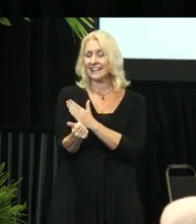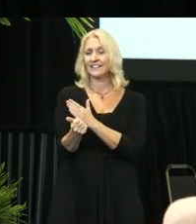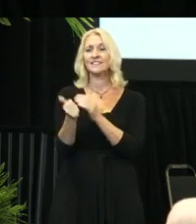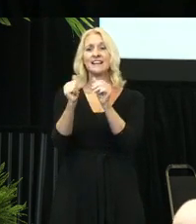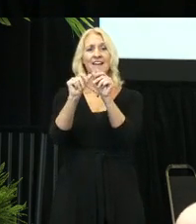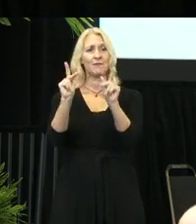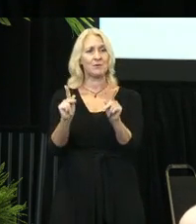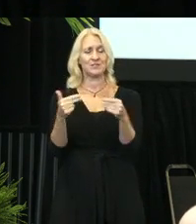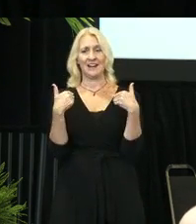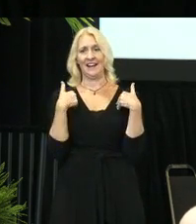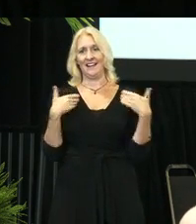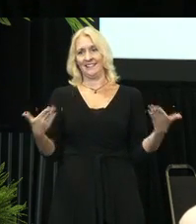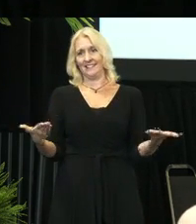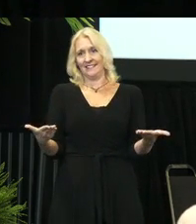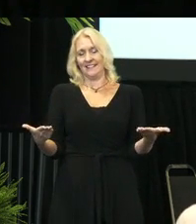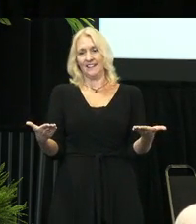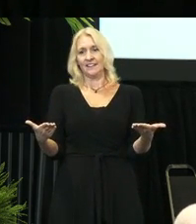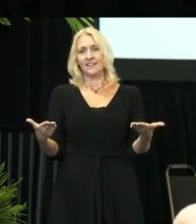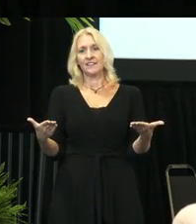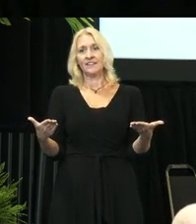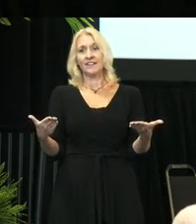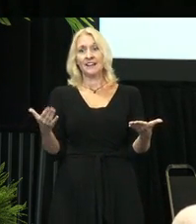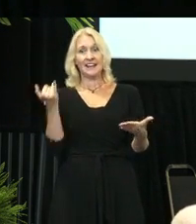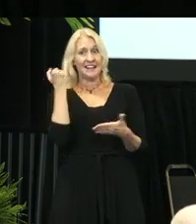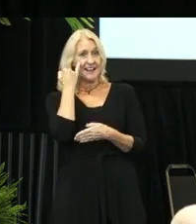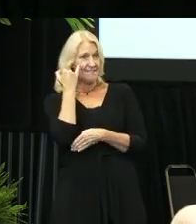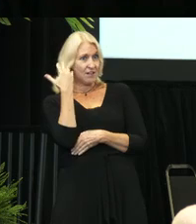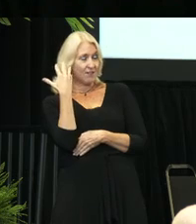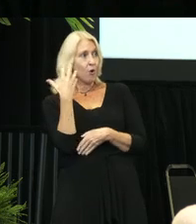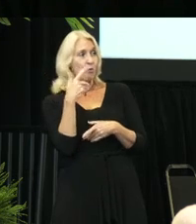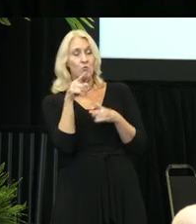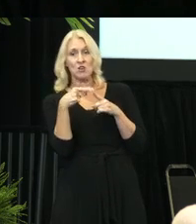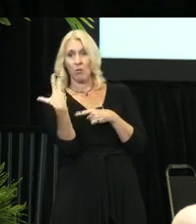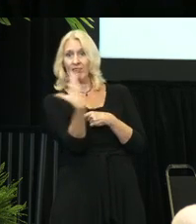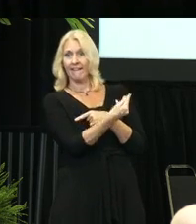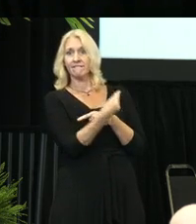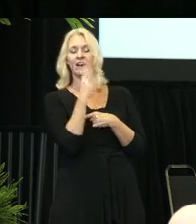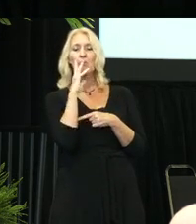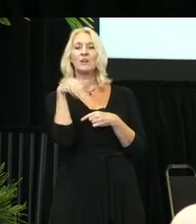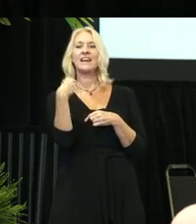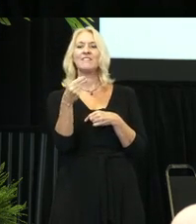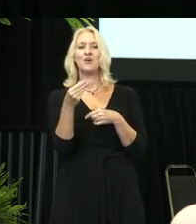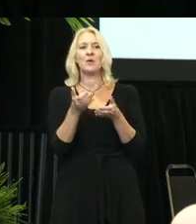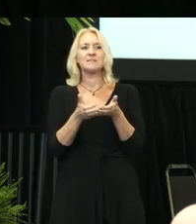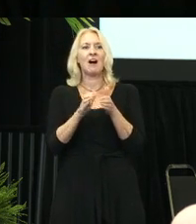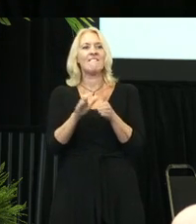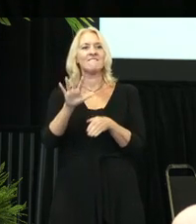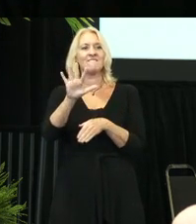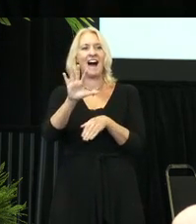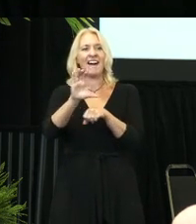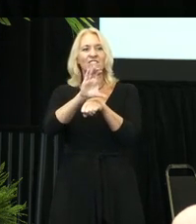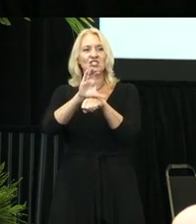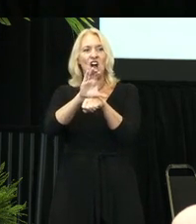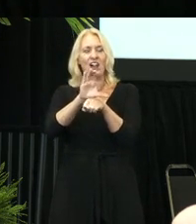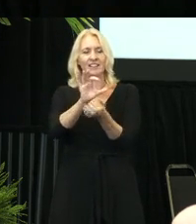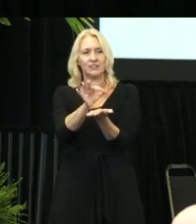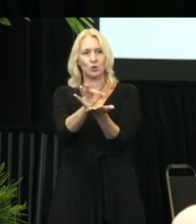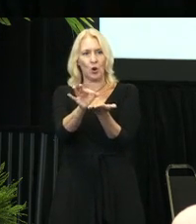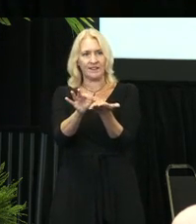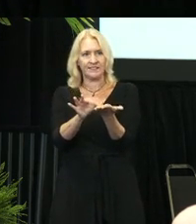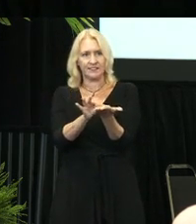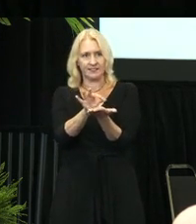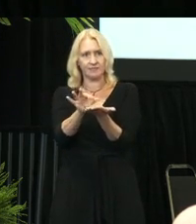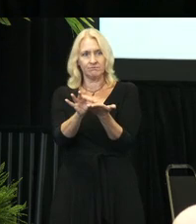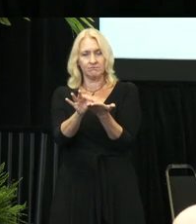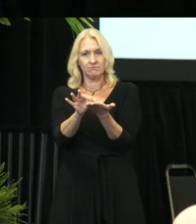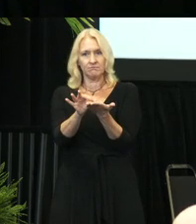for education. As you leave here today, you will be handed a small bag of 5 chocolate coins. And those